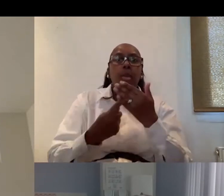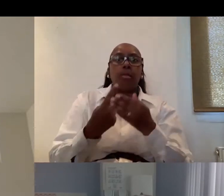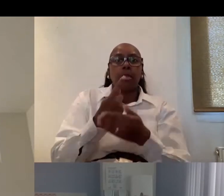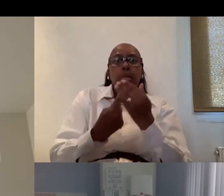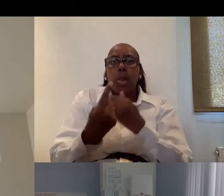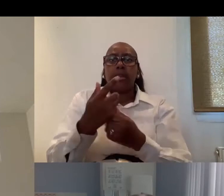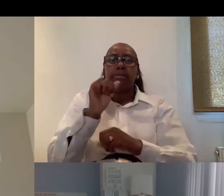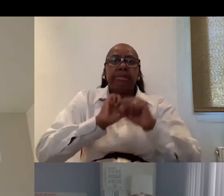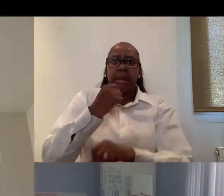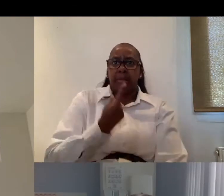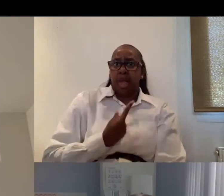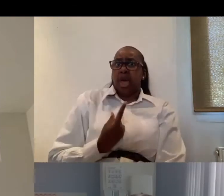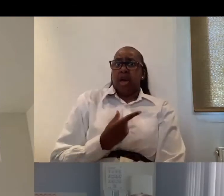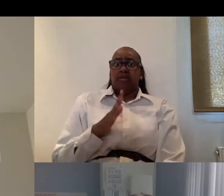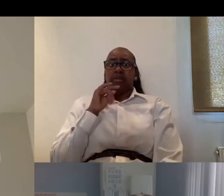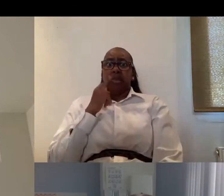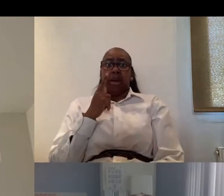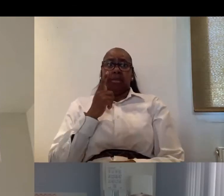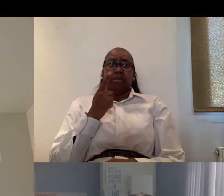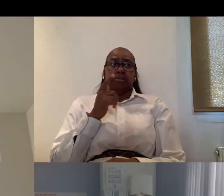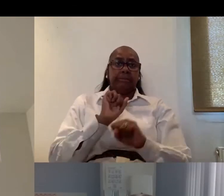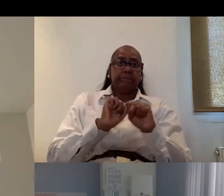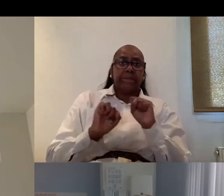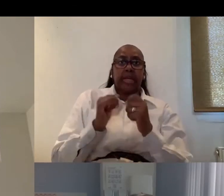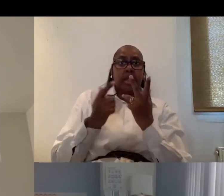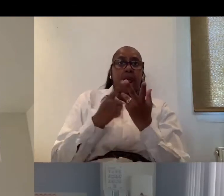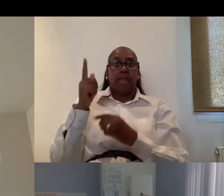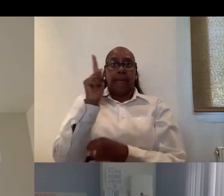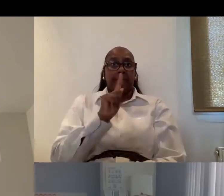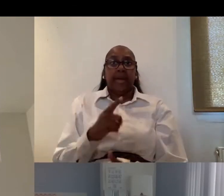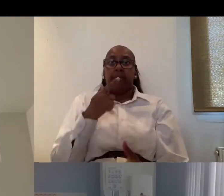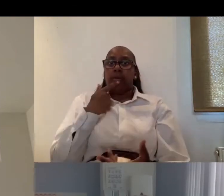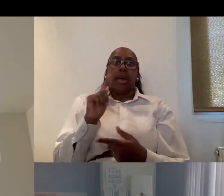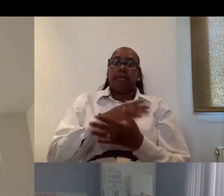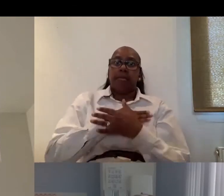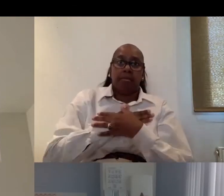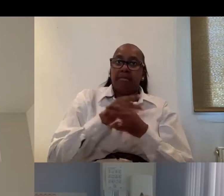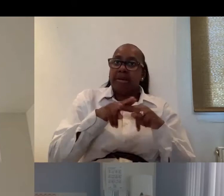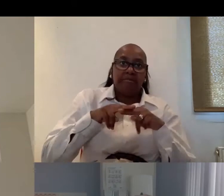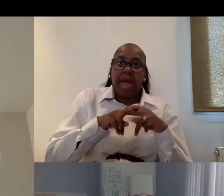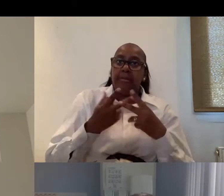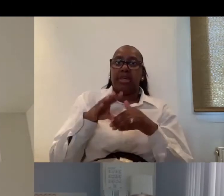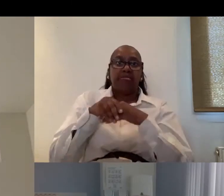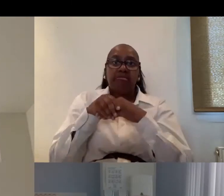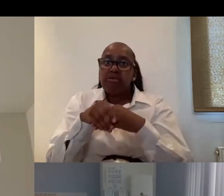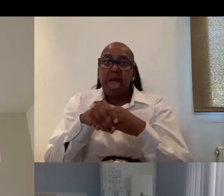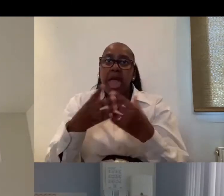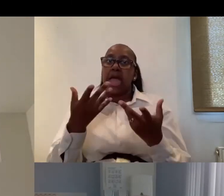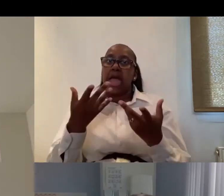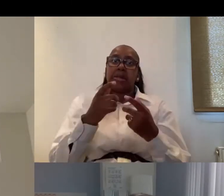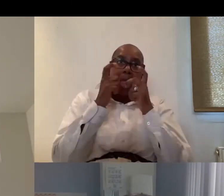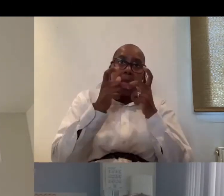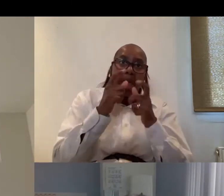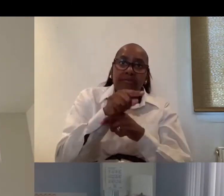yourself, it's also about protecting everybody around you. So people you love, your family, your colleagues, people that you may care